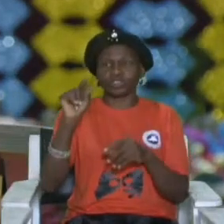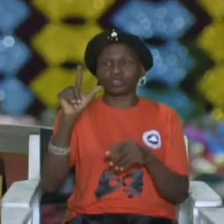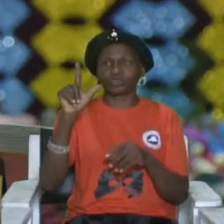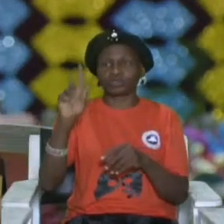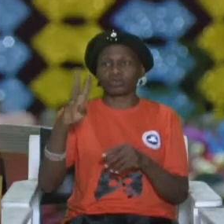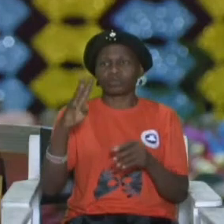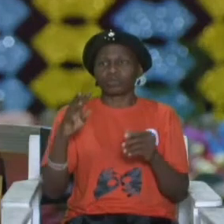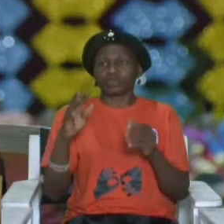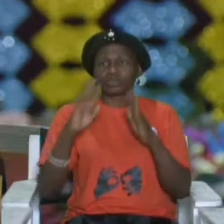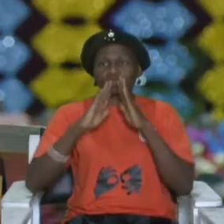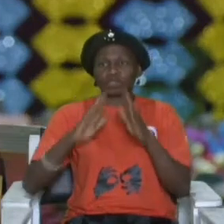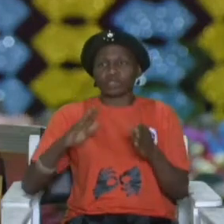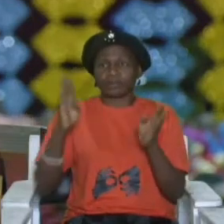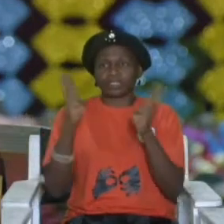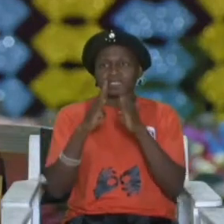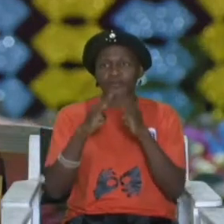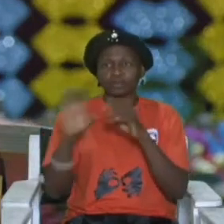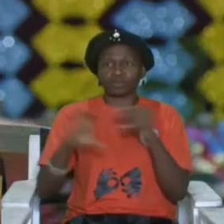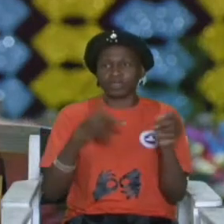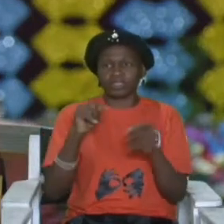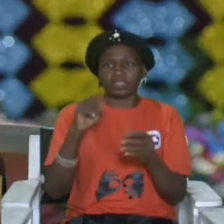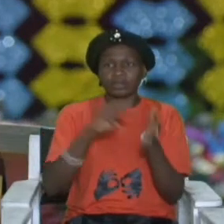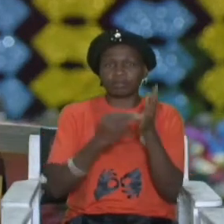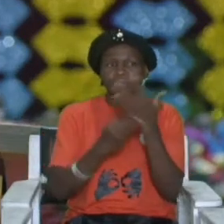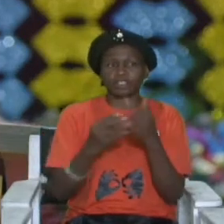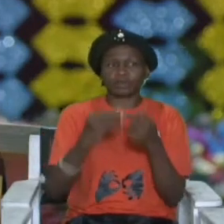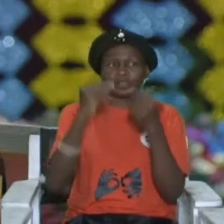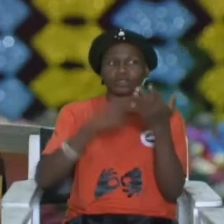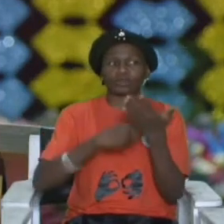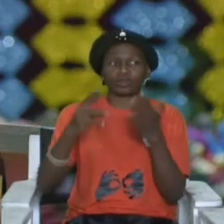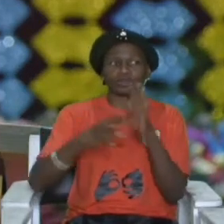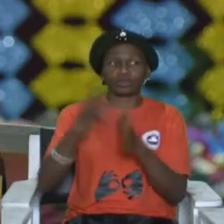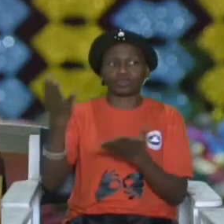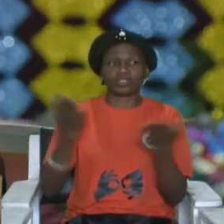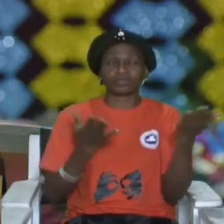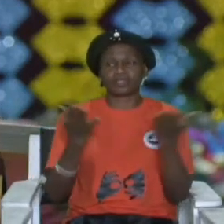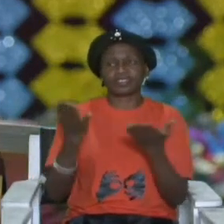Assembly during the March special Holy Ghost service.